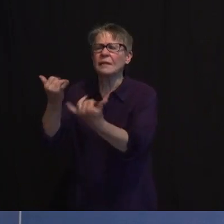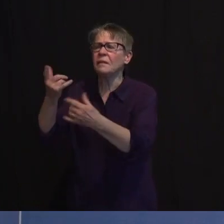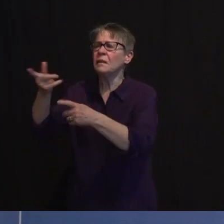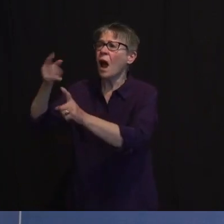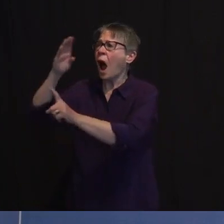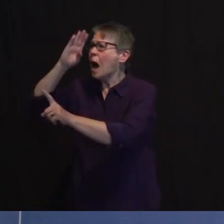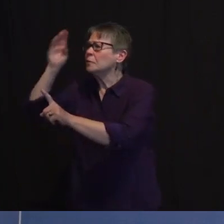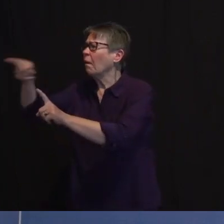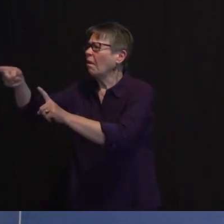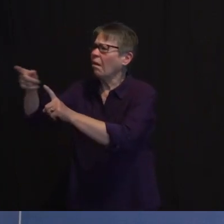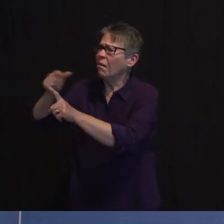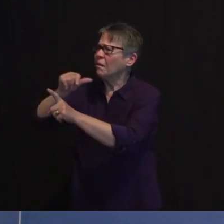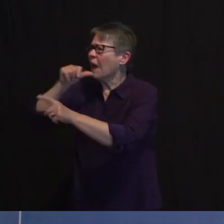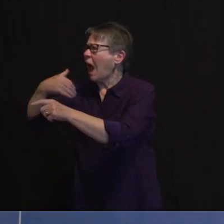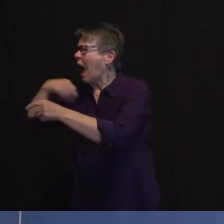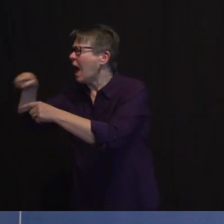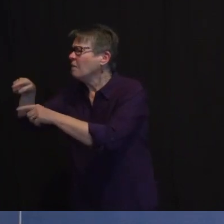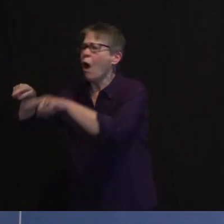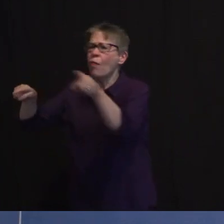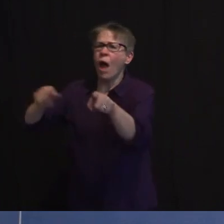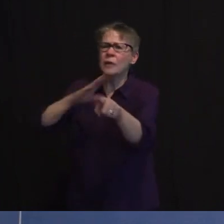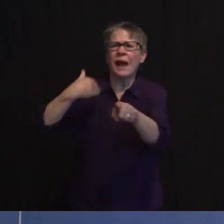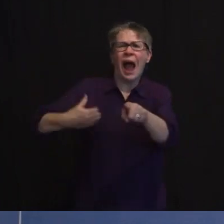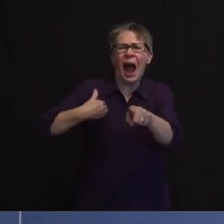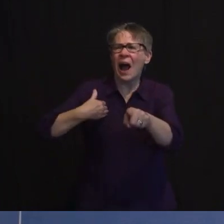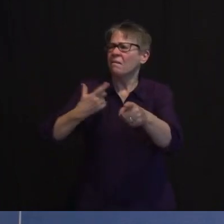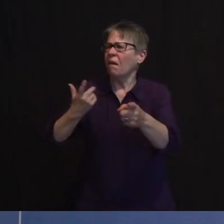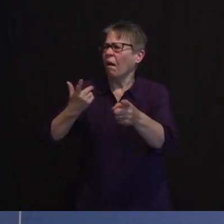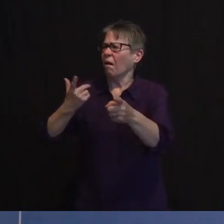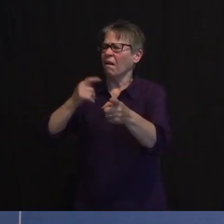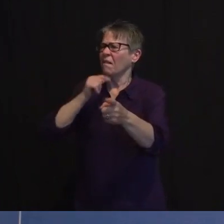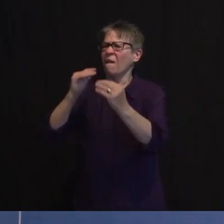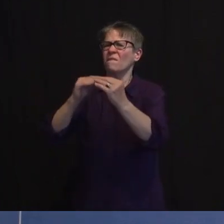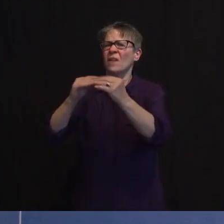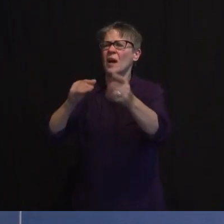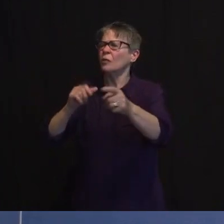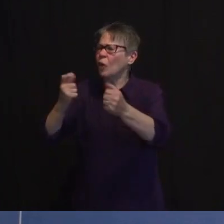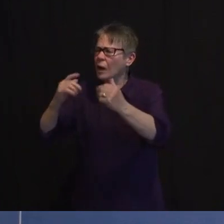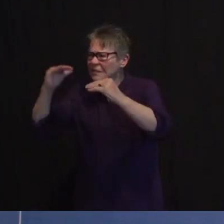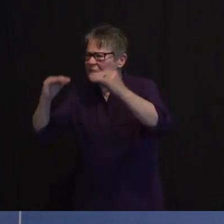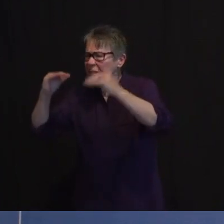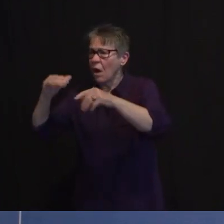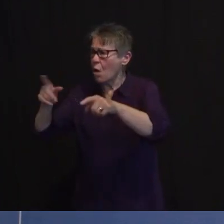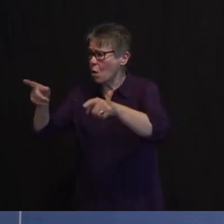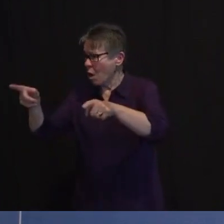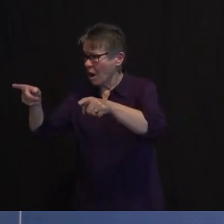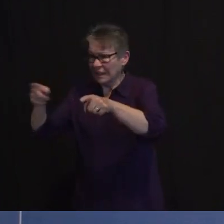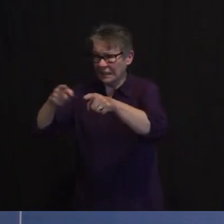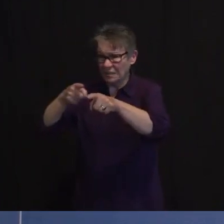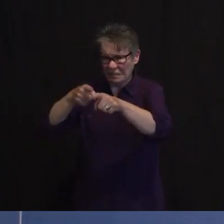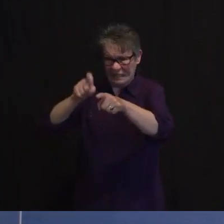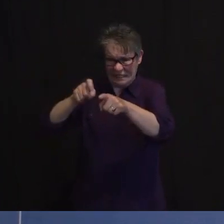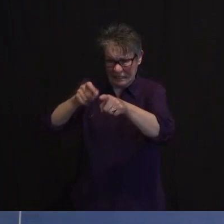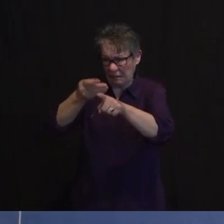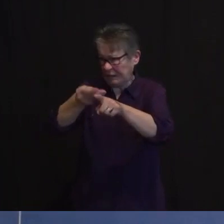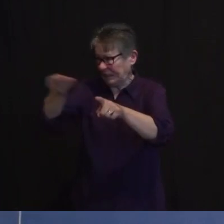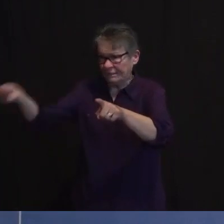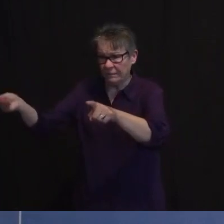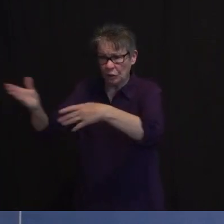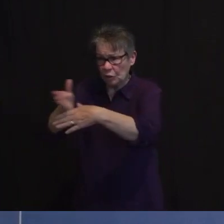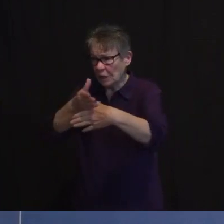We hope and have planned that they will not be needed. Key to ensuring we have supplies,